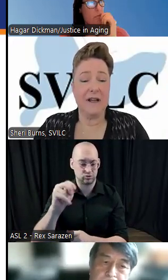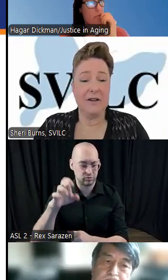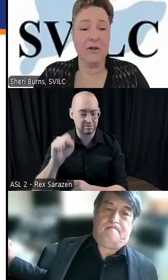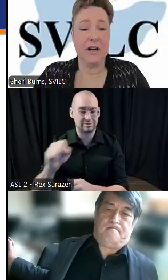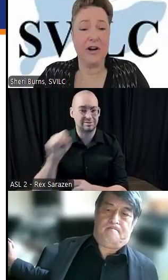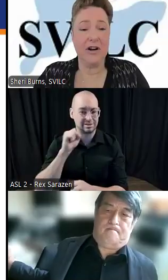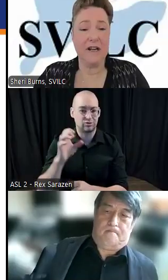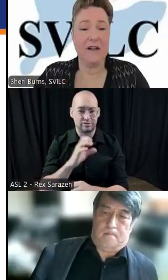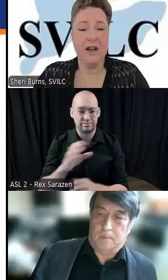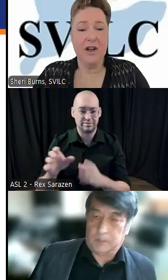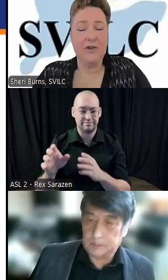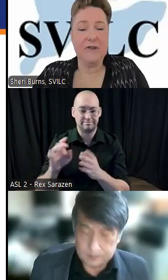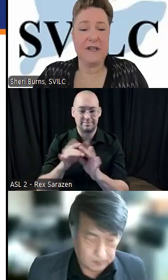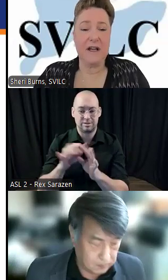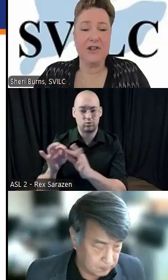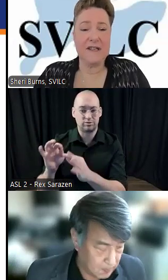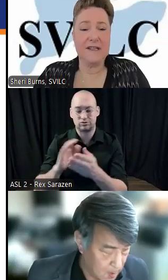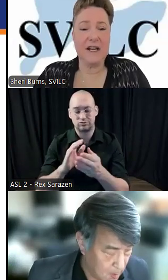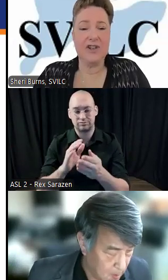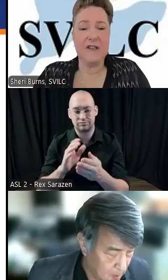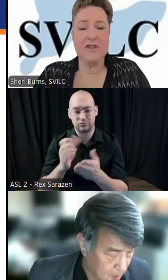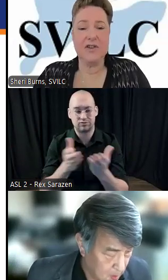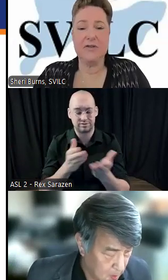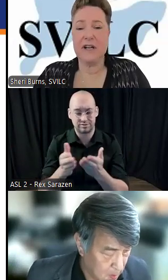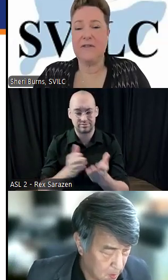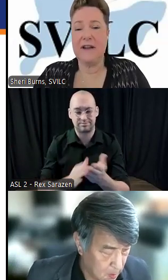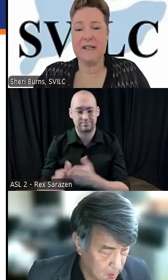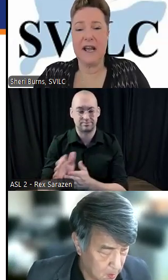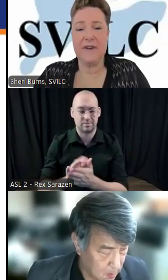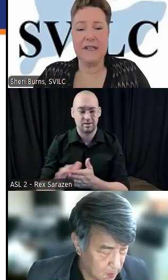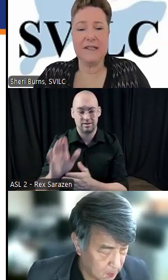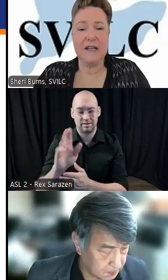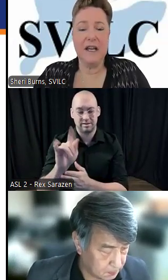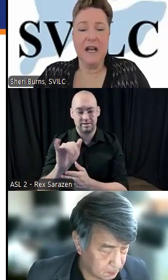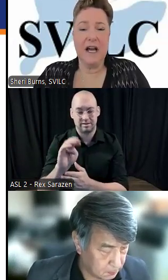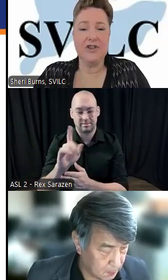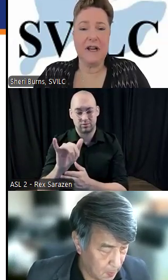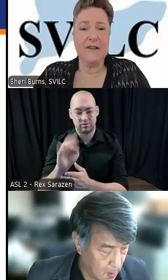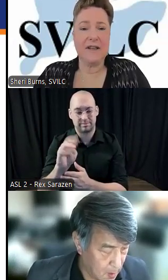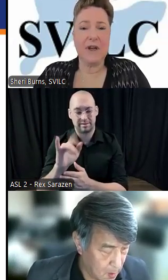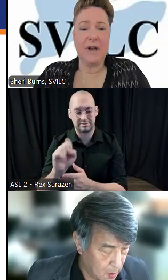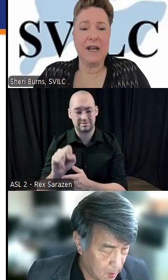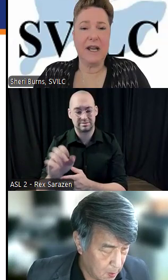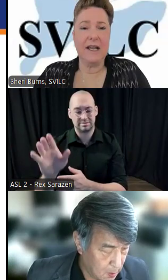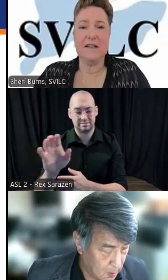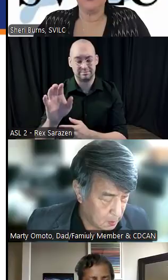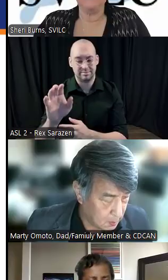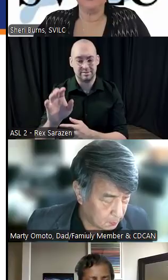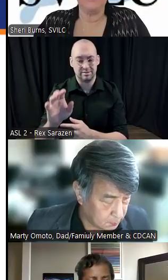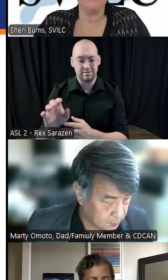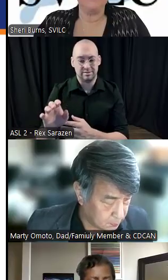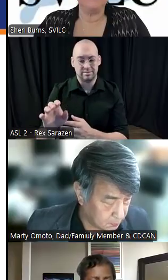have Lauren Carden, who's Justice and Aging's new Director of Housing Advocacy, joining the subcommittee as